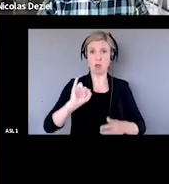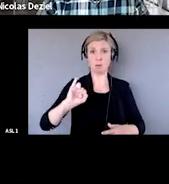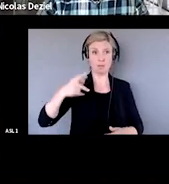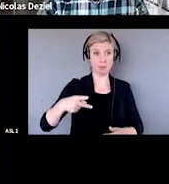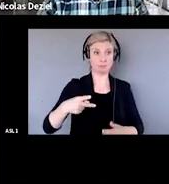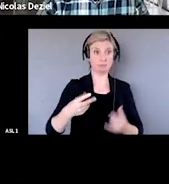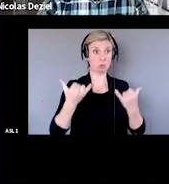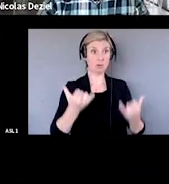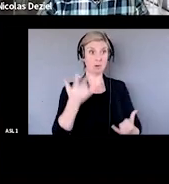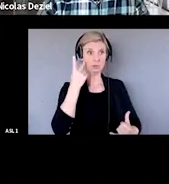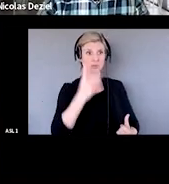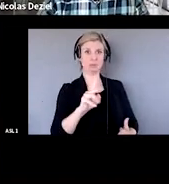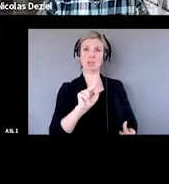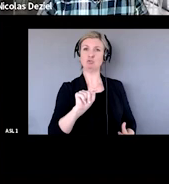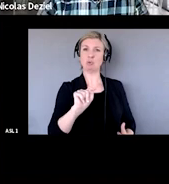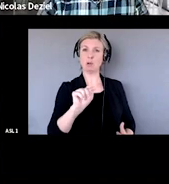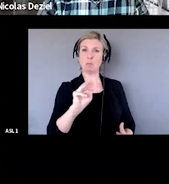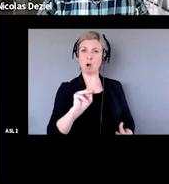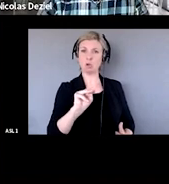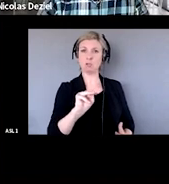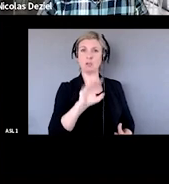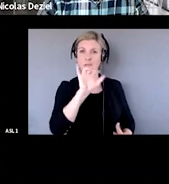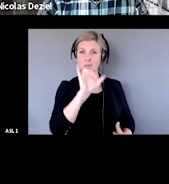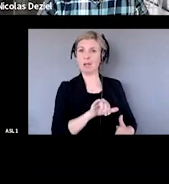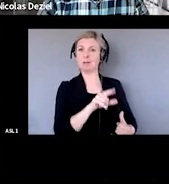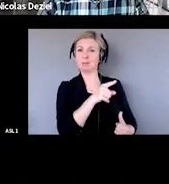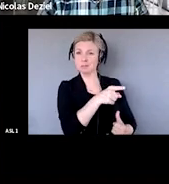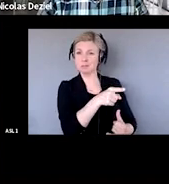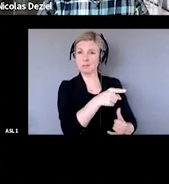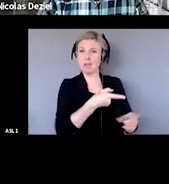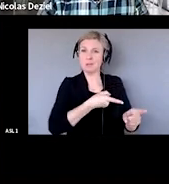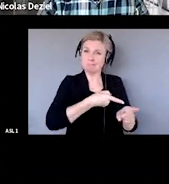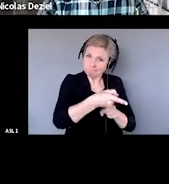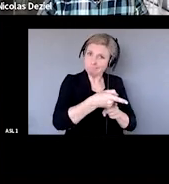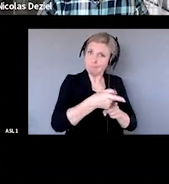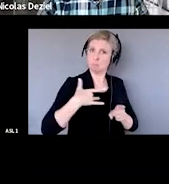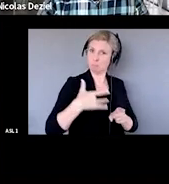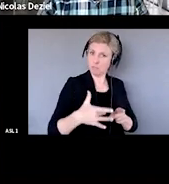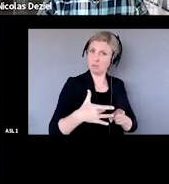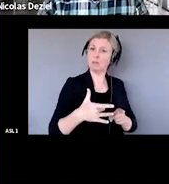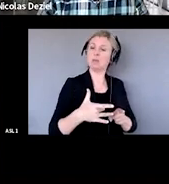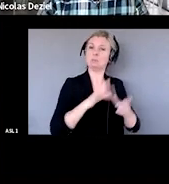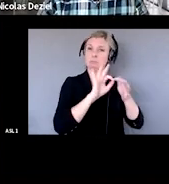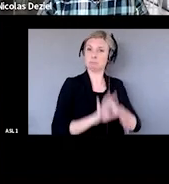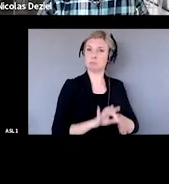trademarks is the type of IP right for which we get the most questions, with over